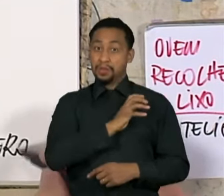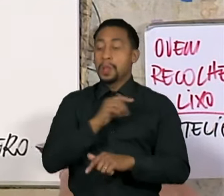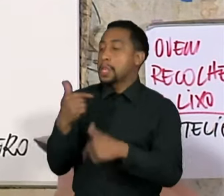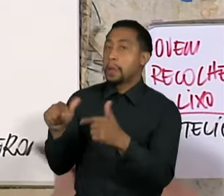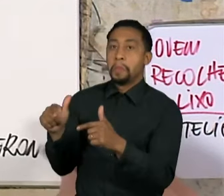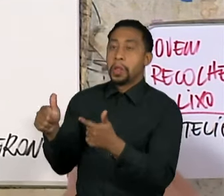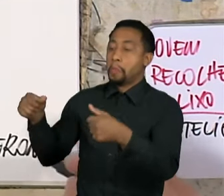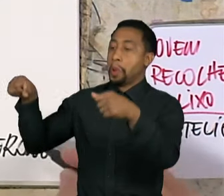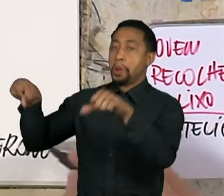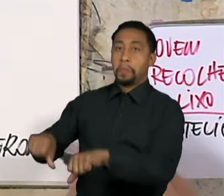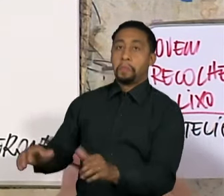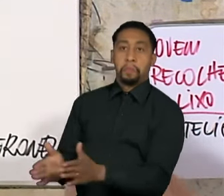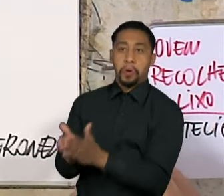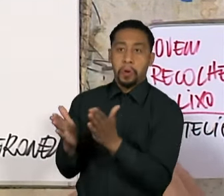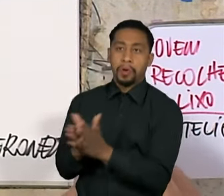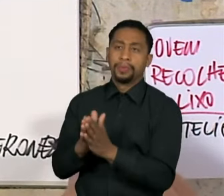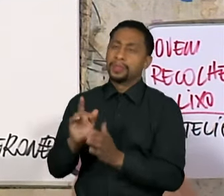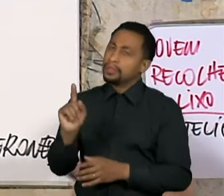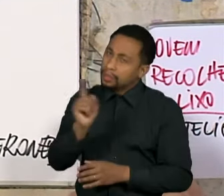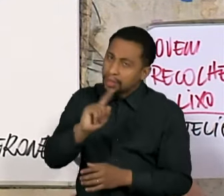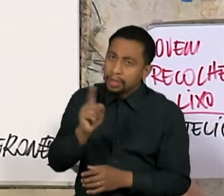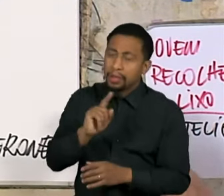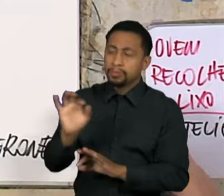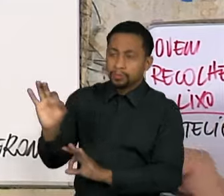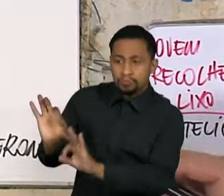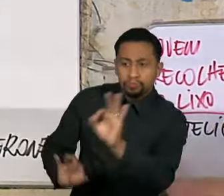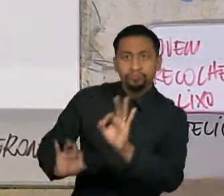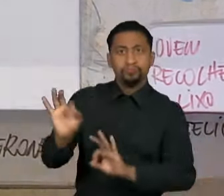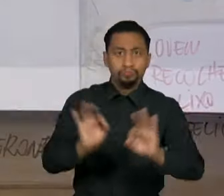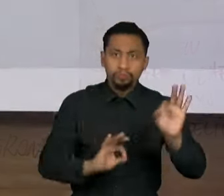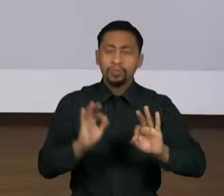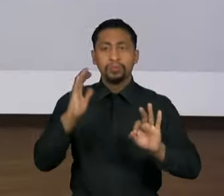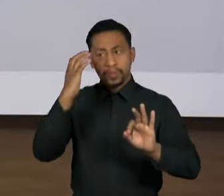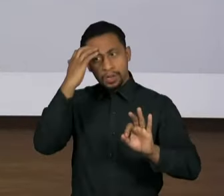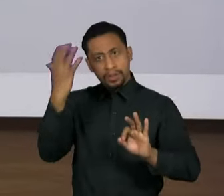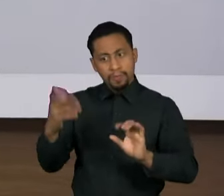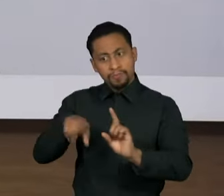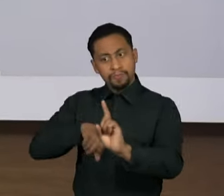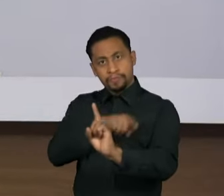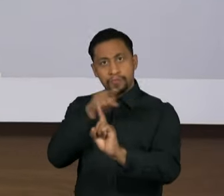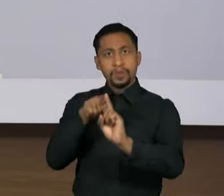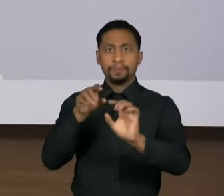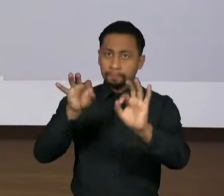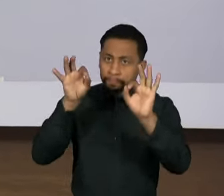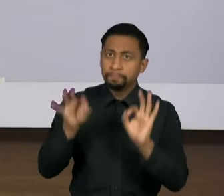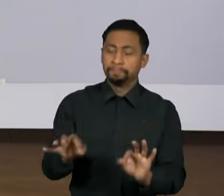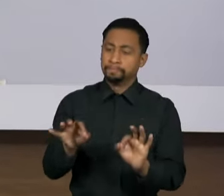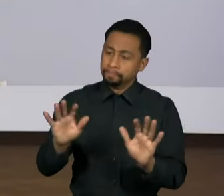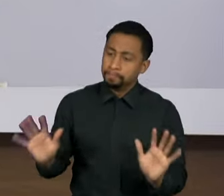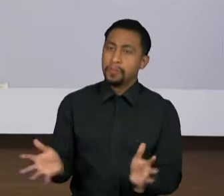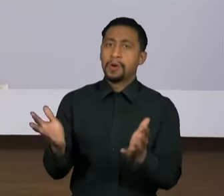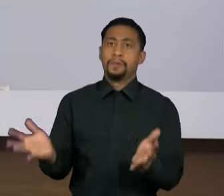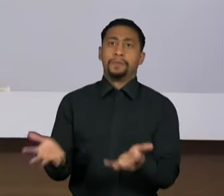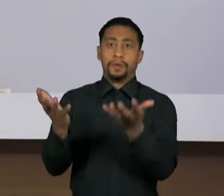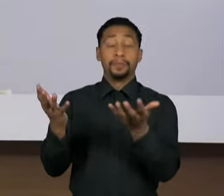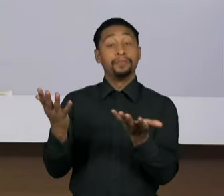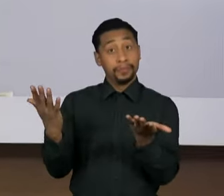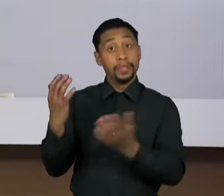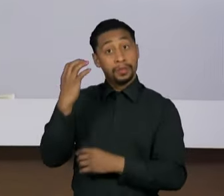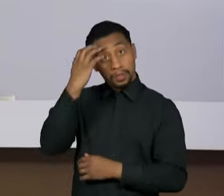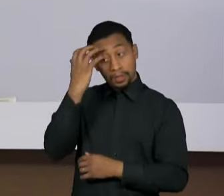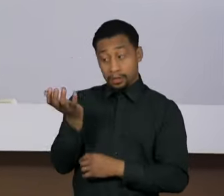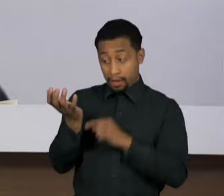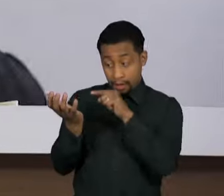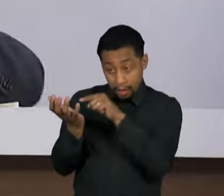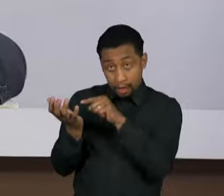more perilous, but how can we direct the development of artificial intelligence mm-hmm. to promote